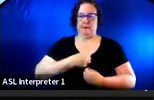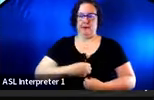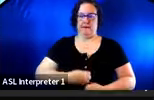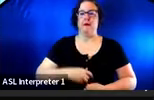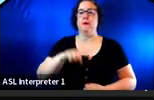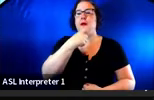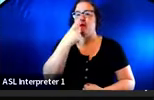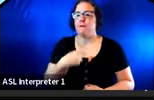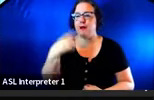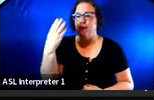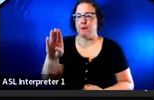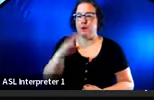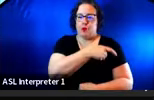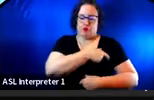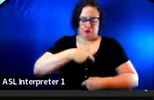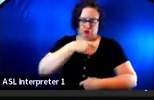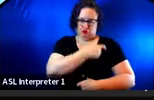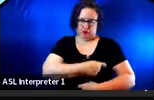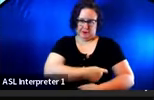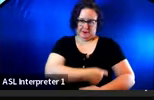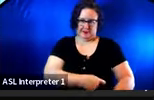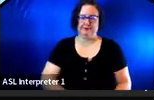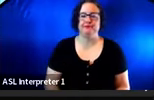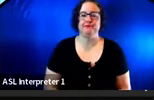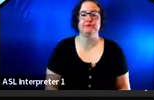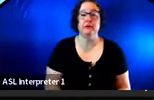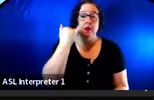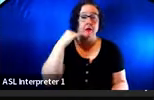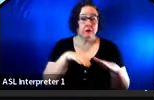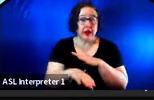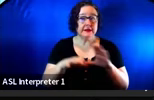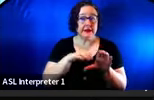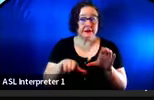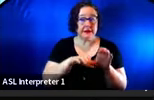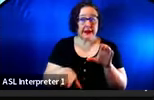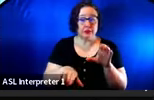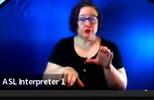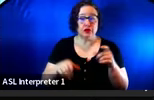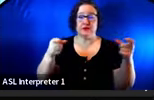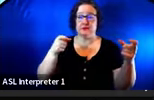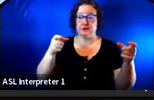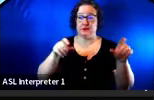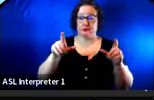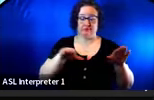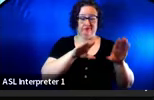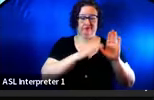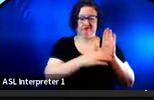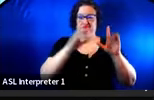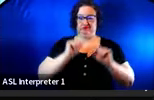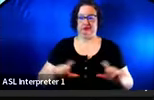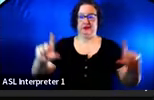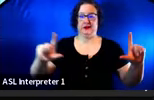stripes. First off, if you would like to access captions, go to the meeting controls on the bottom of your screen and select the